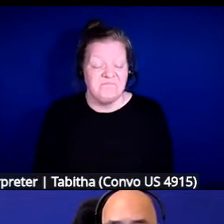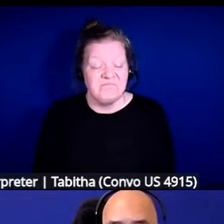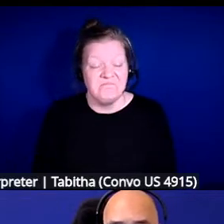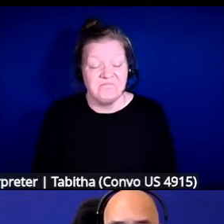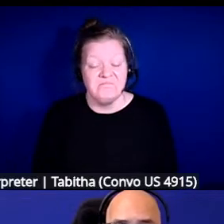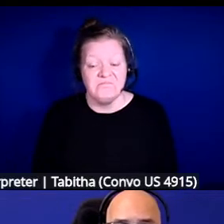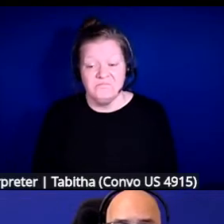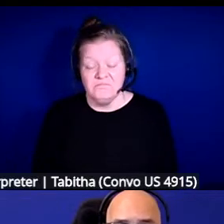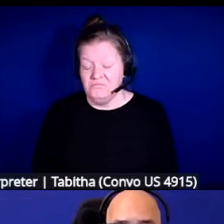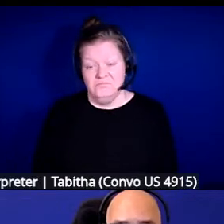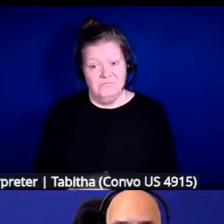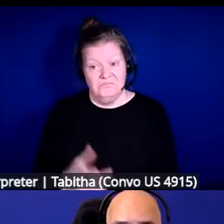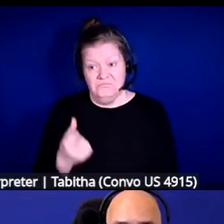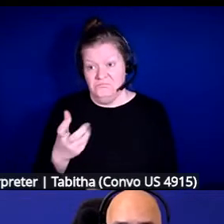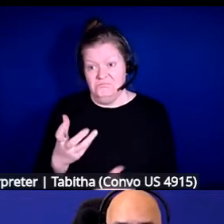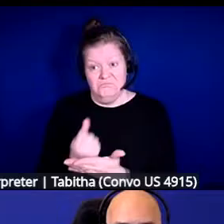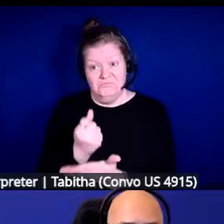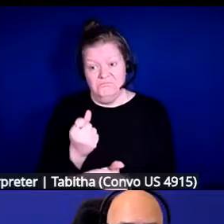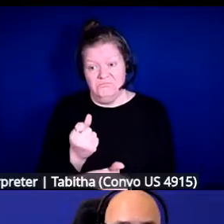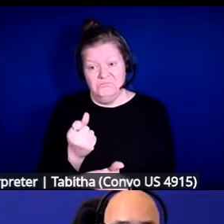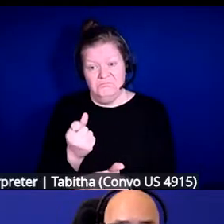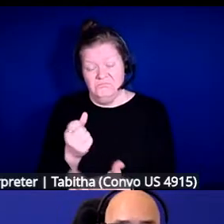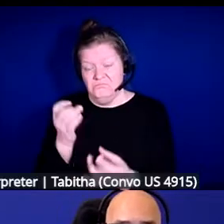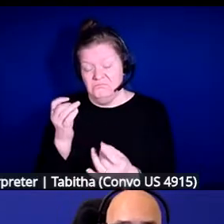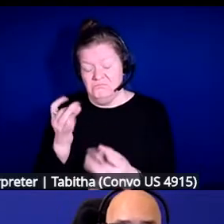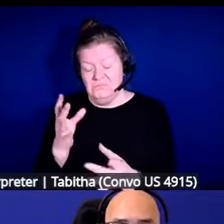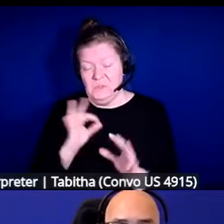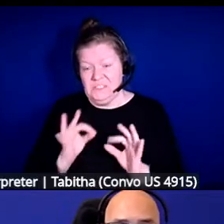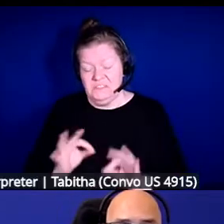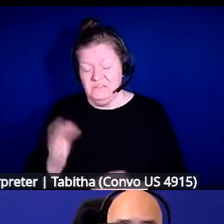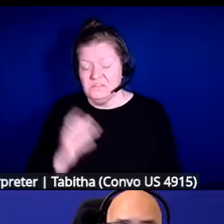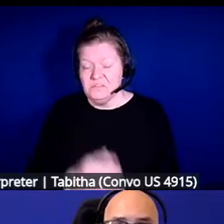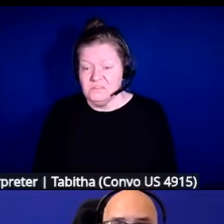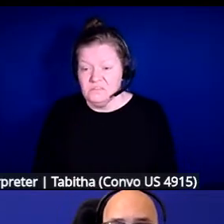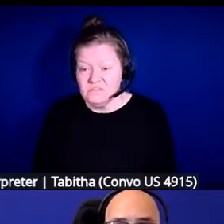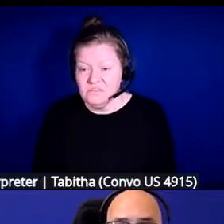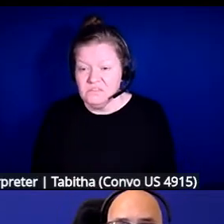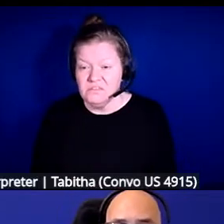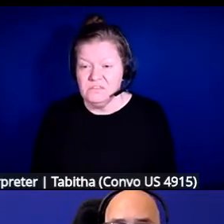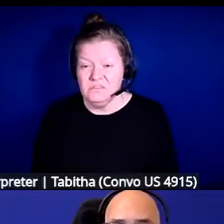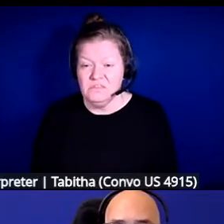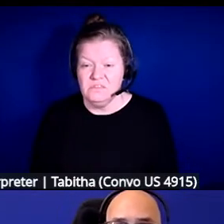Okay. I'm in. Beats the heck out of those stupid Here's what it insects. says on the back.